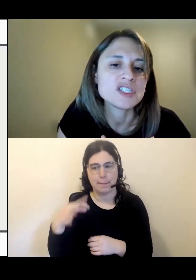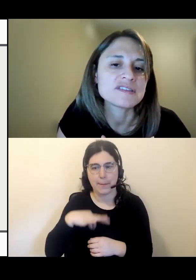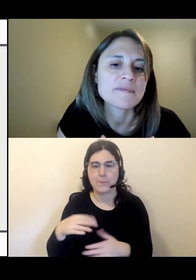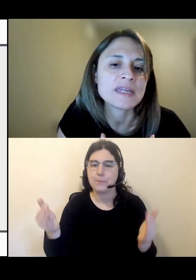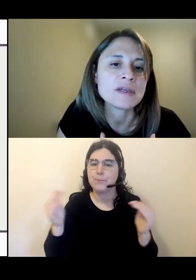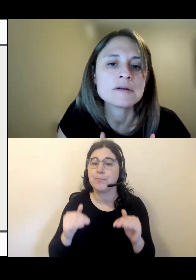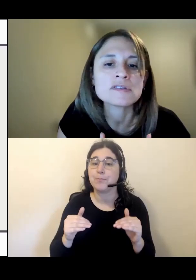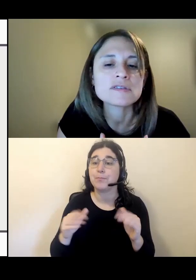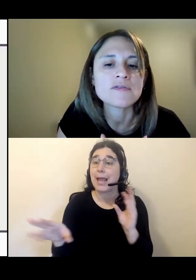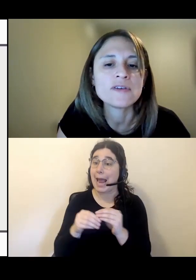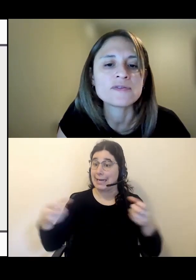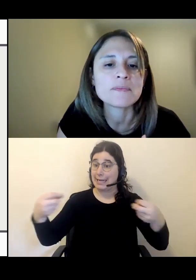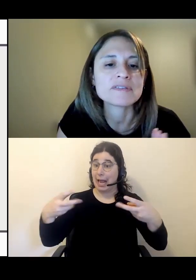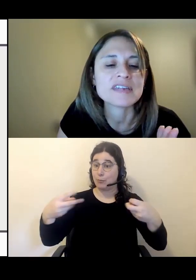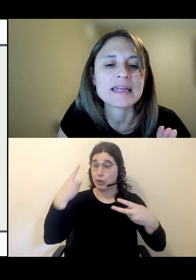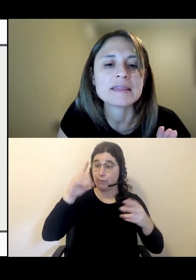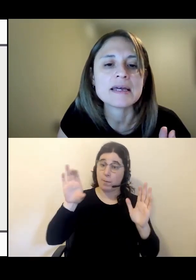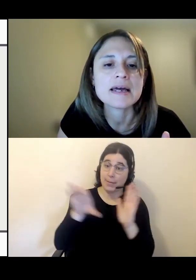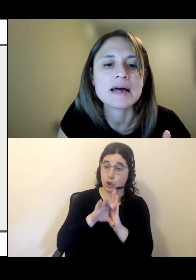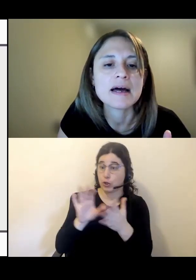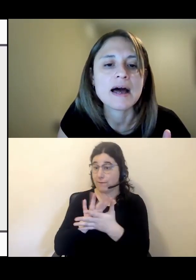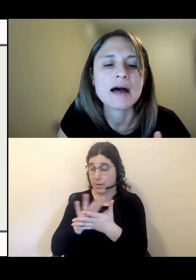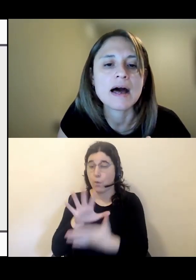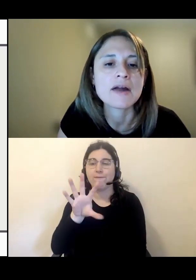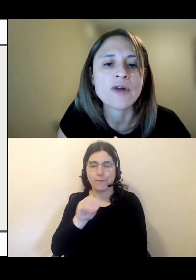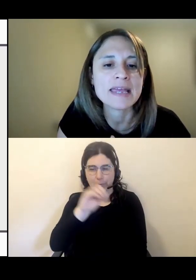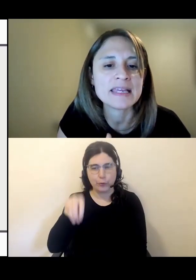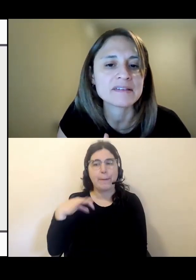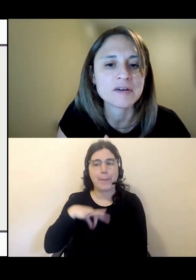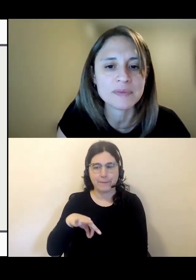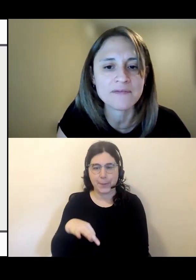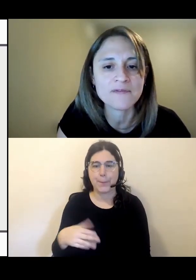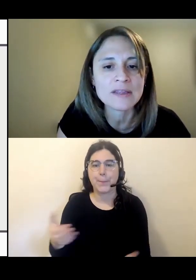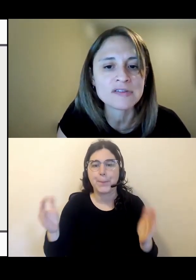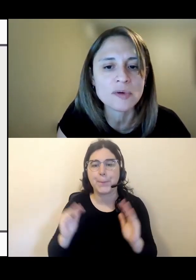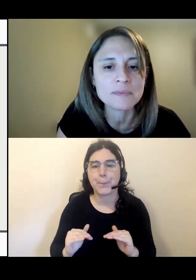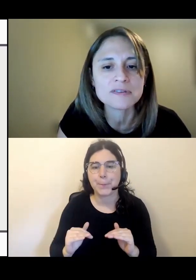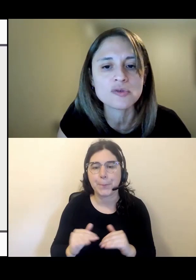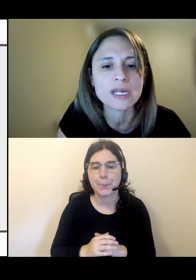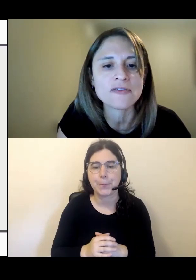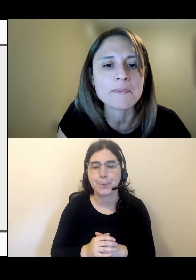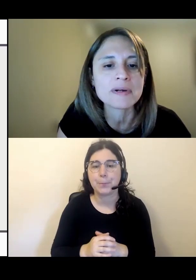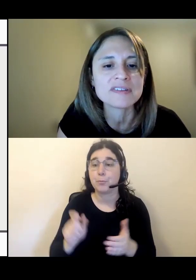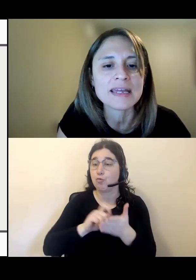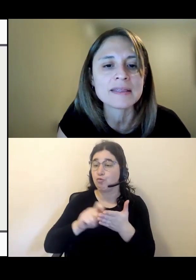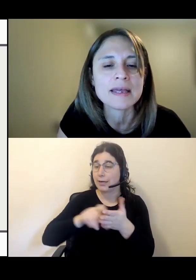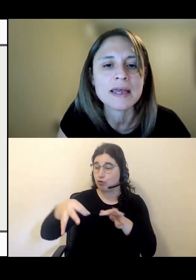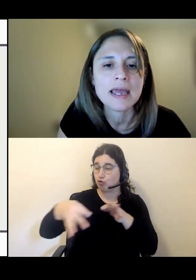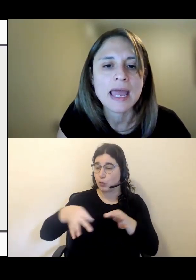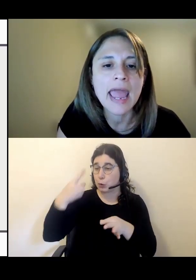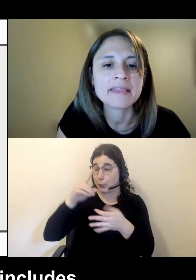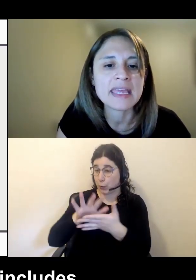to images and videos, 50%. Writing descriptive video scripts,